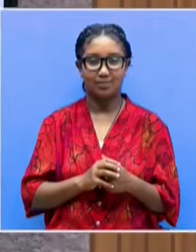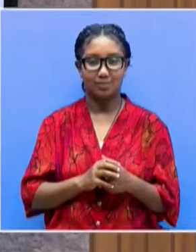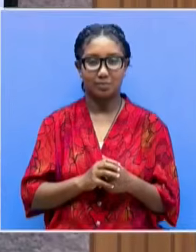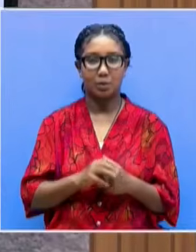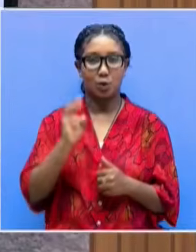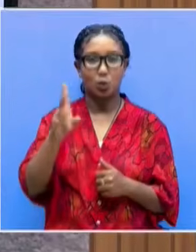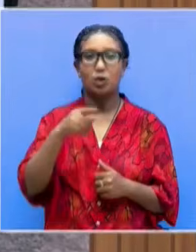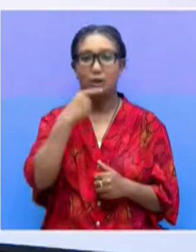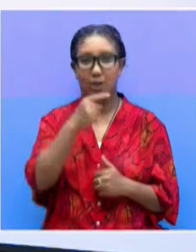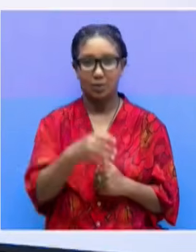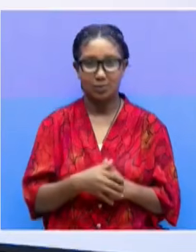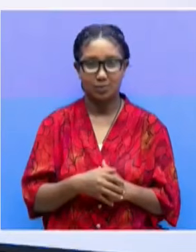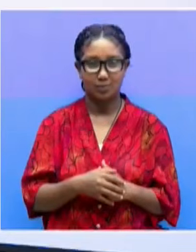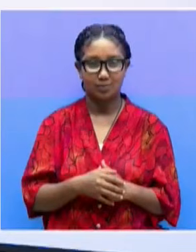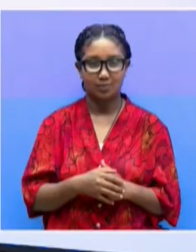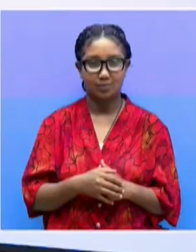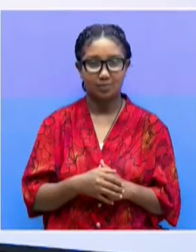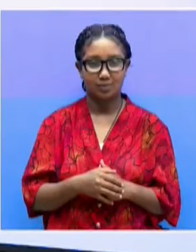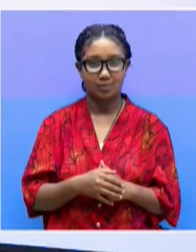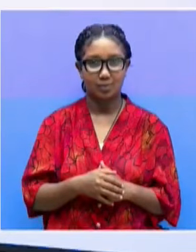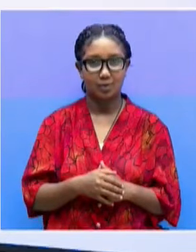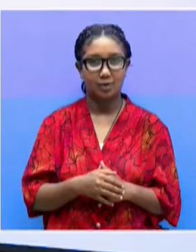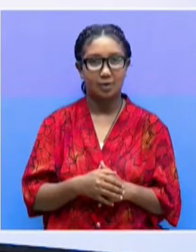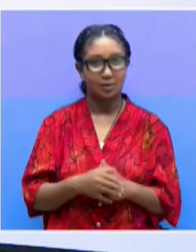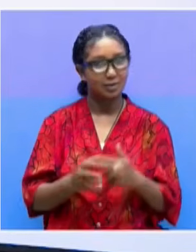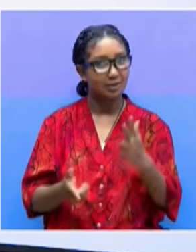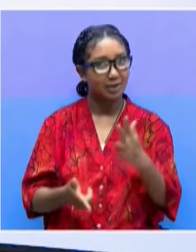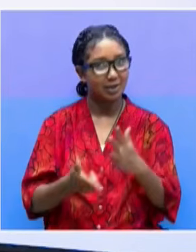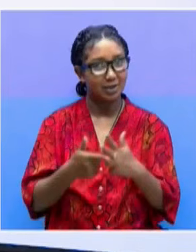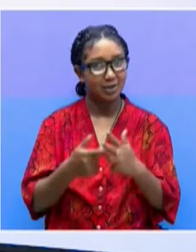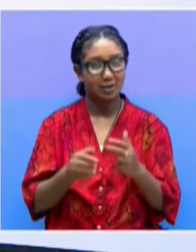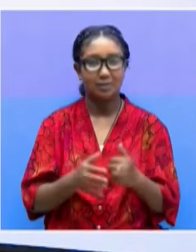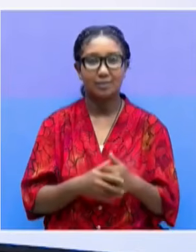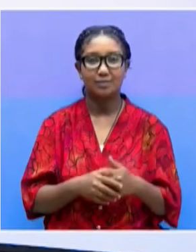Will tell you. Okay? Let's go here.